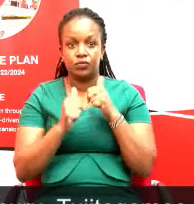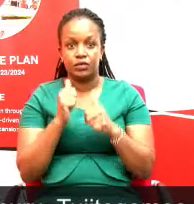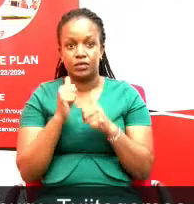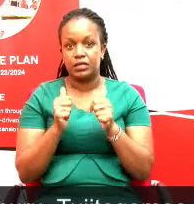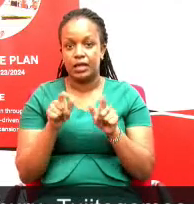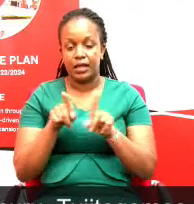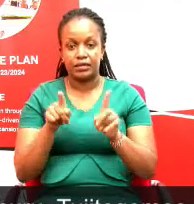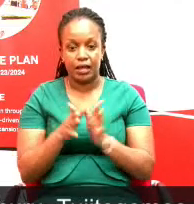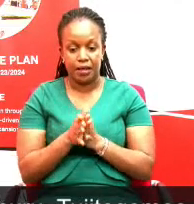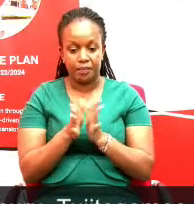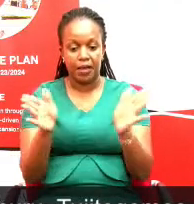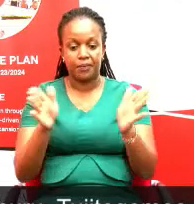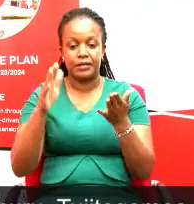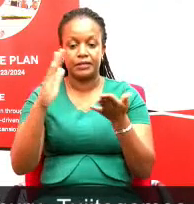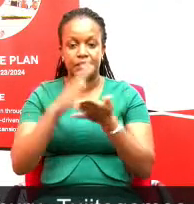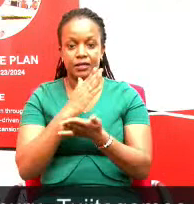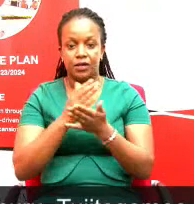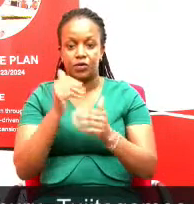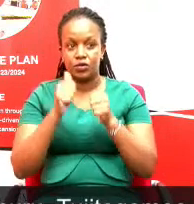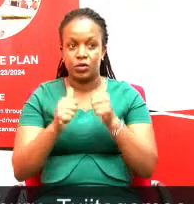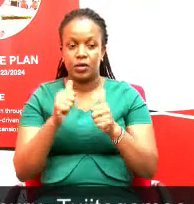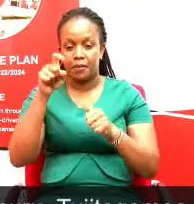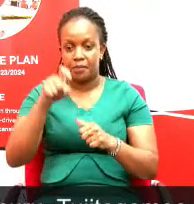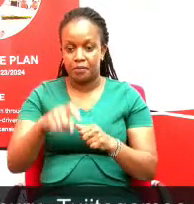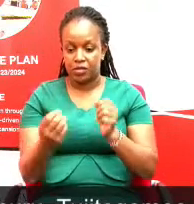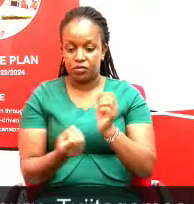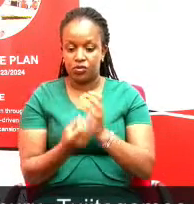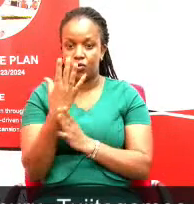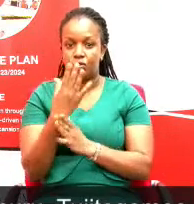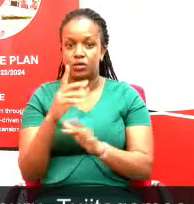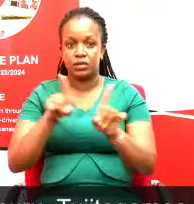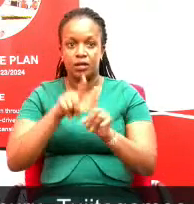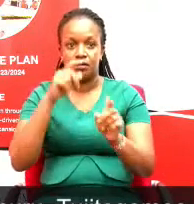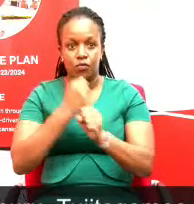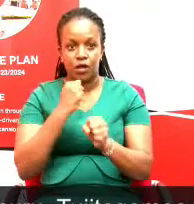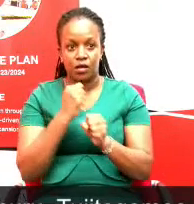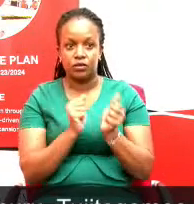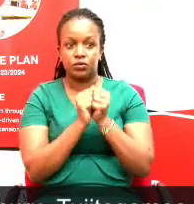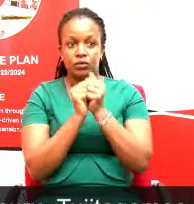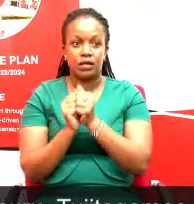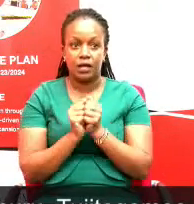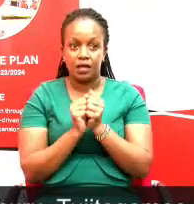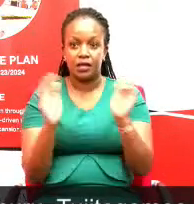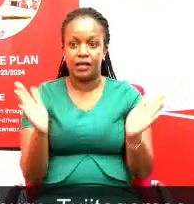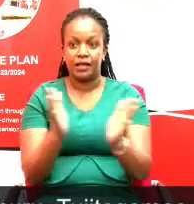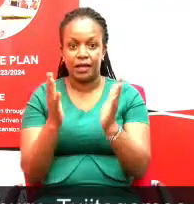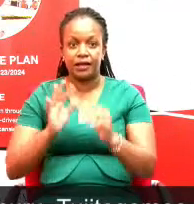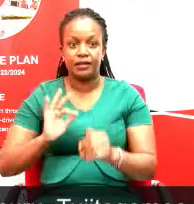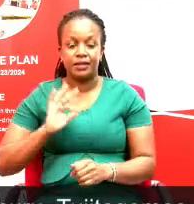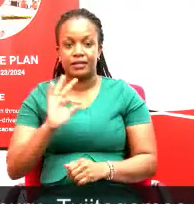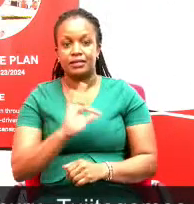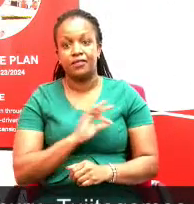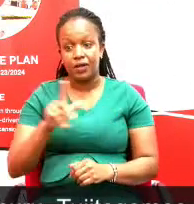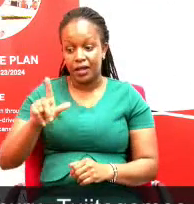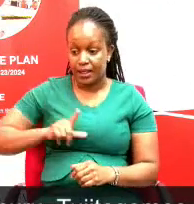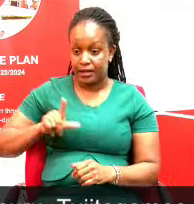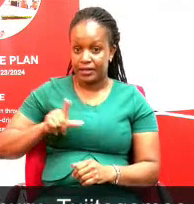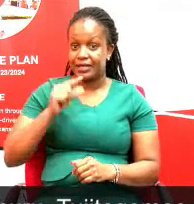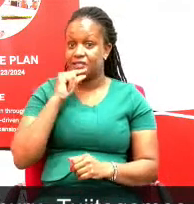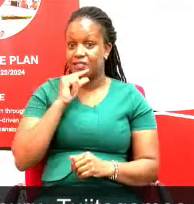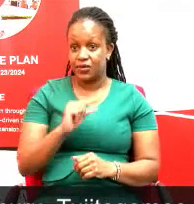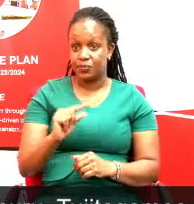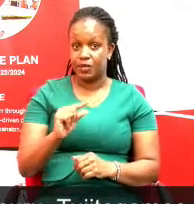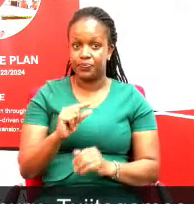setup, that we must nurture and work together and motivate our staff to continue implementing all this. Ladies